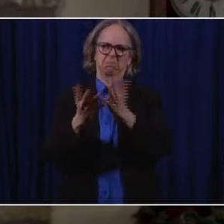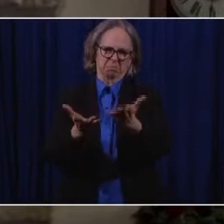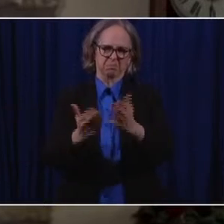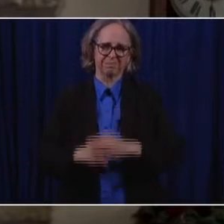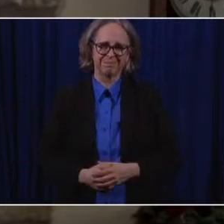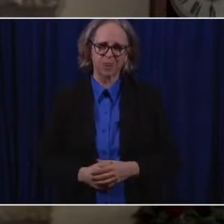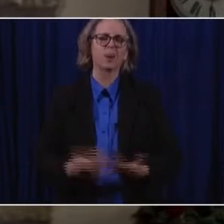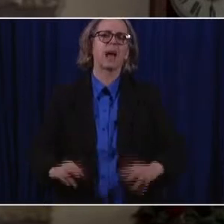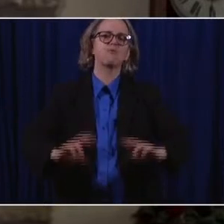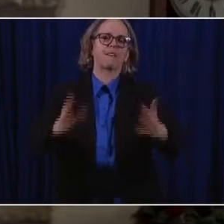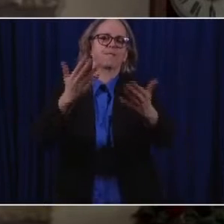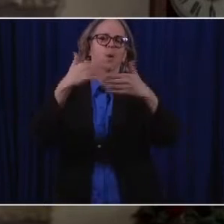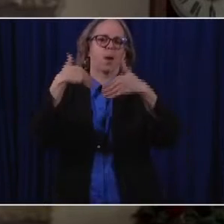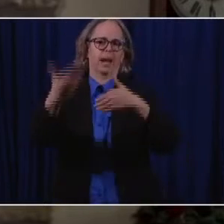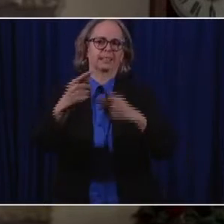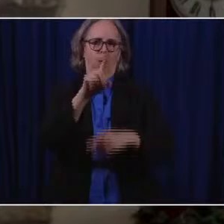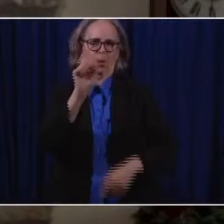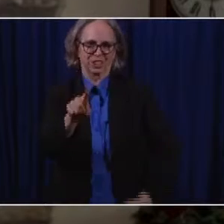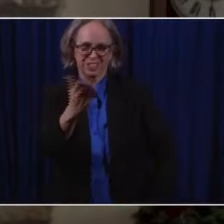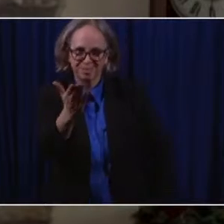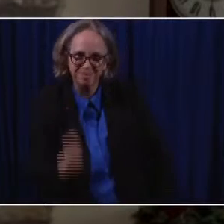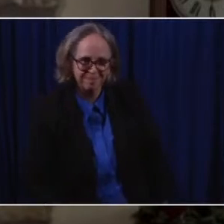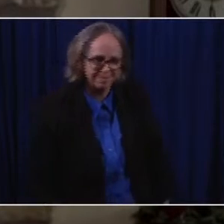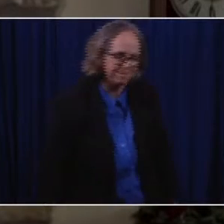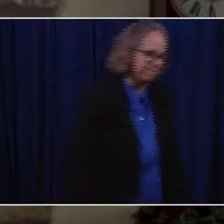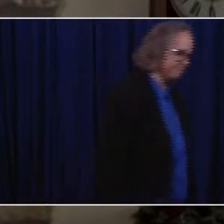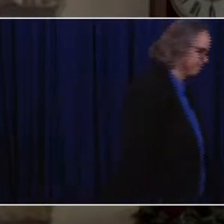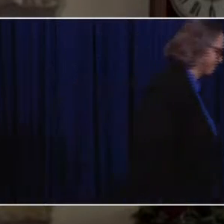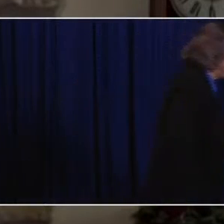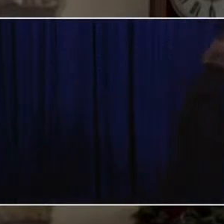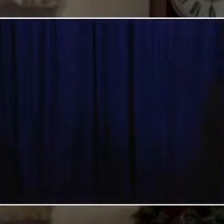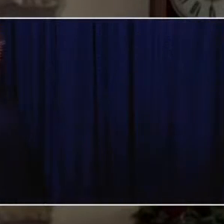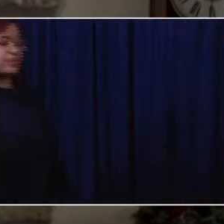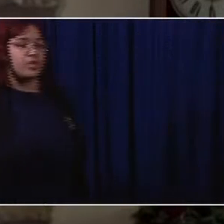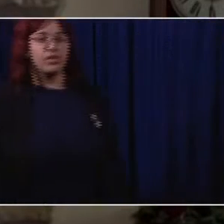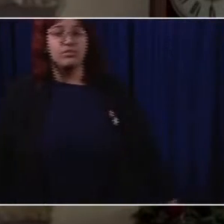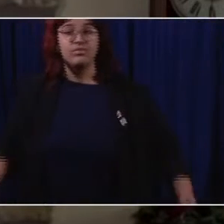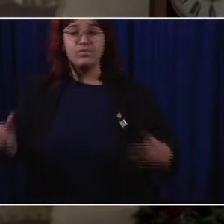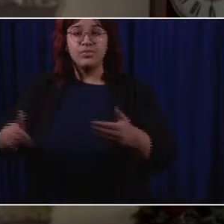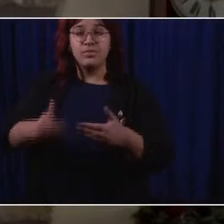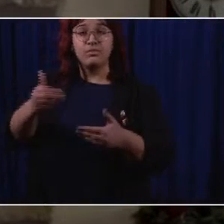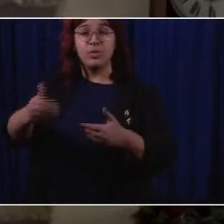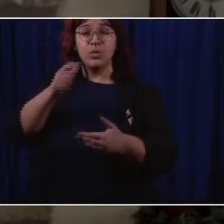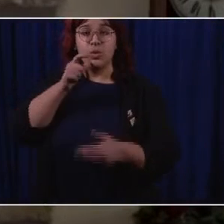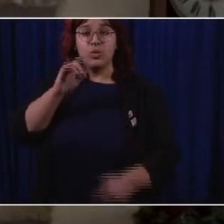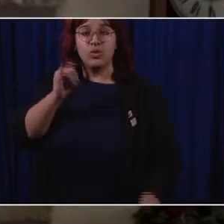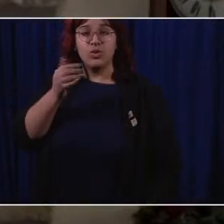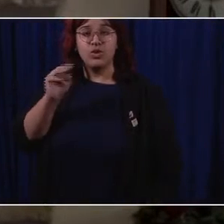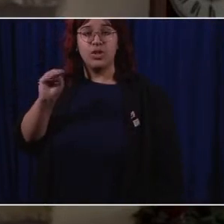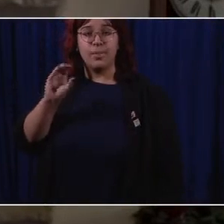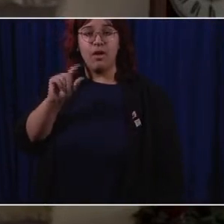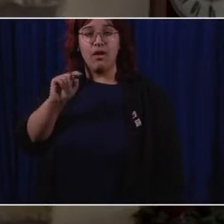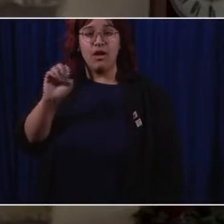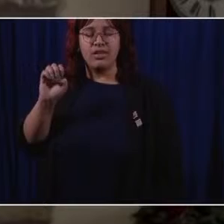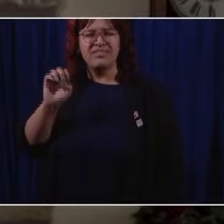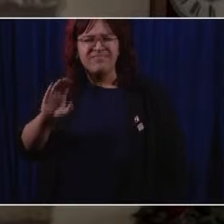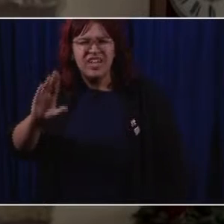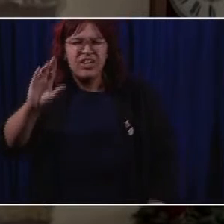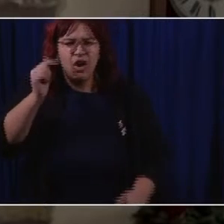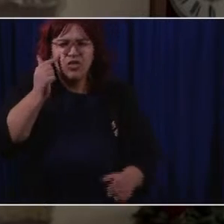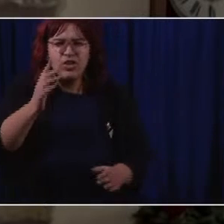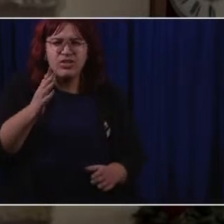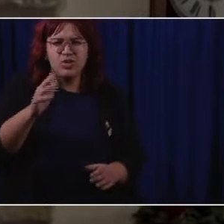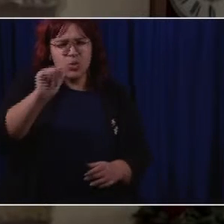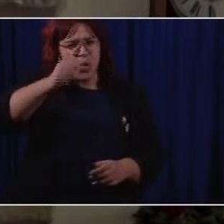question. Next question is from Jim Oddie at WHIO in Dayton. Hey, Jim. Governor, could you discuss for a moment what's going to be